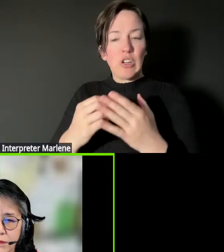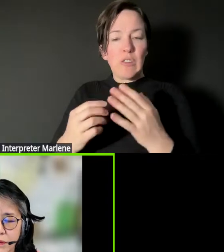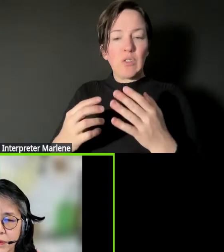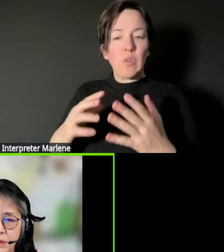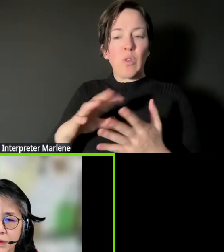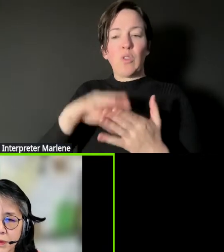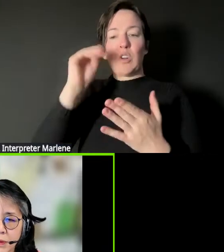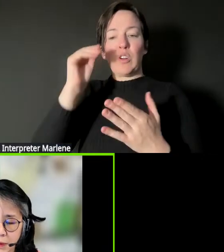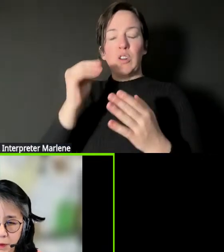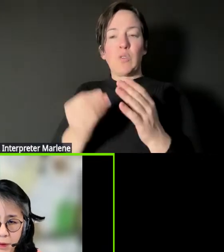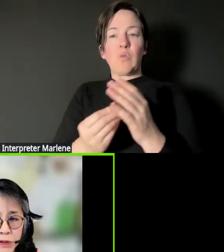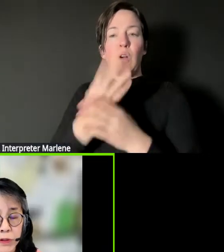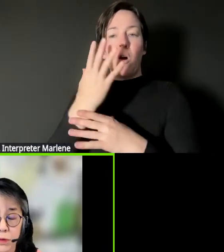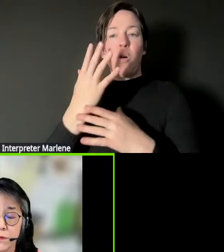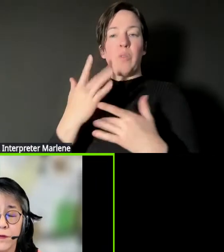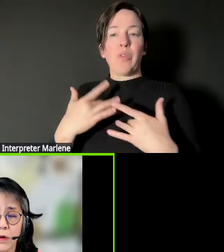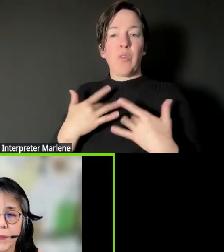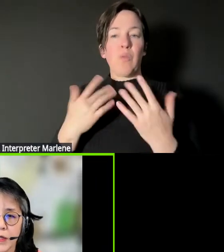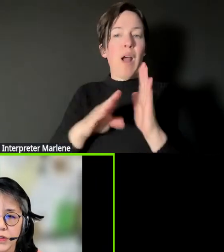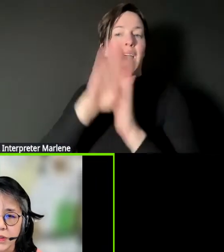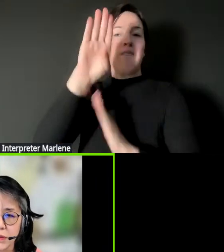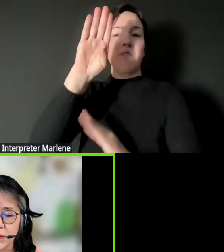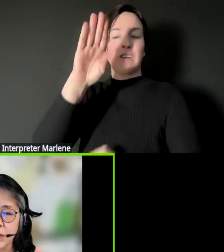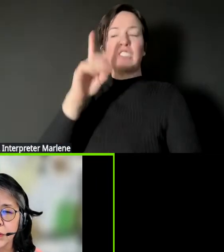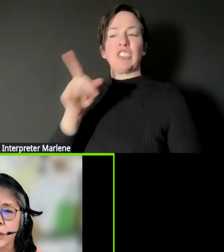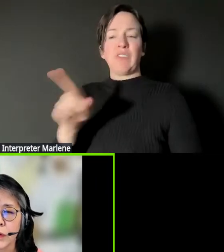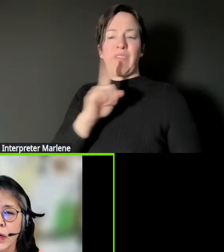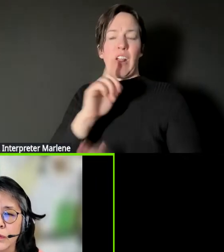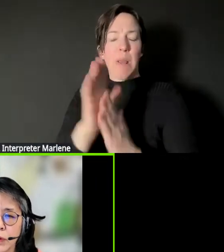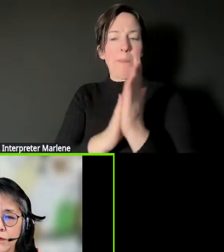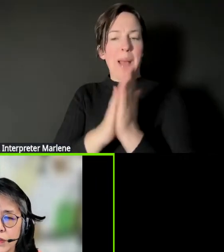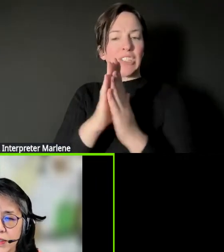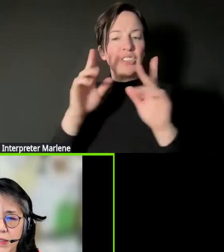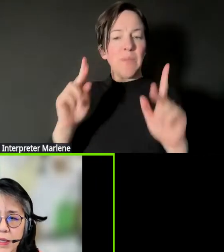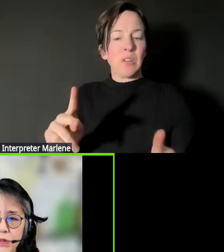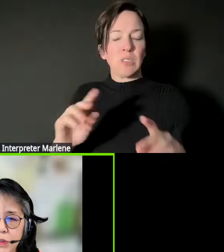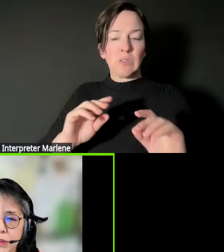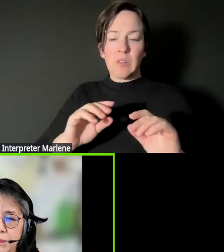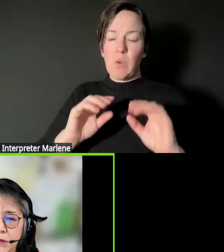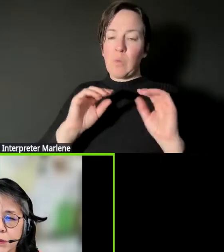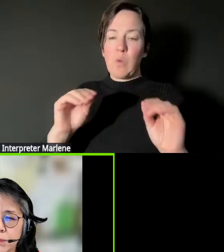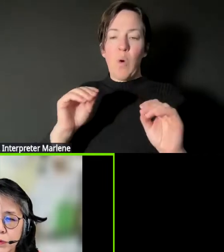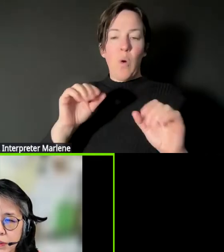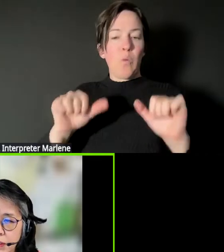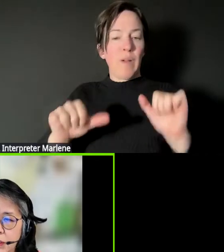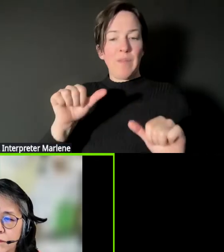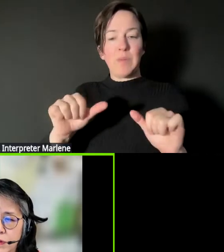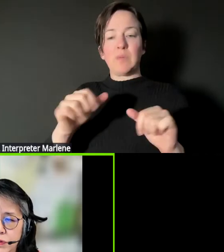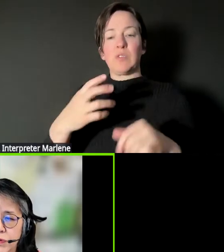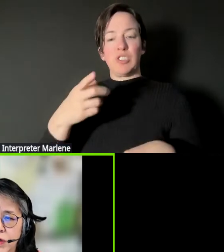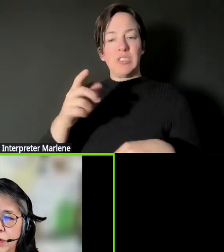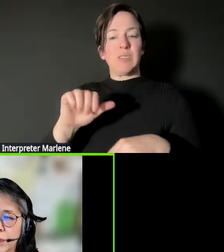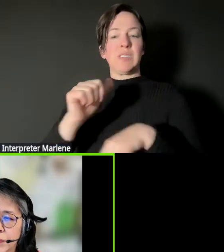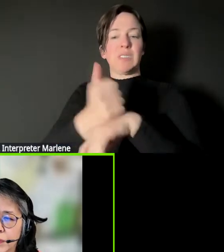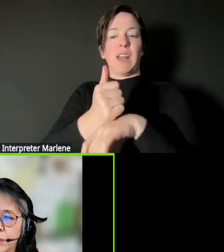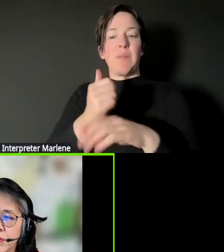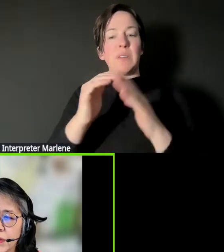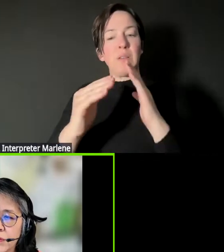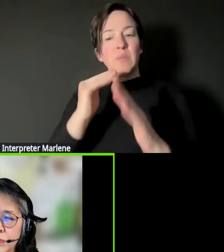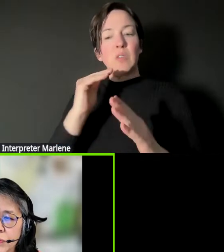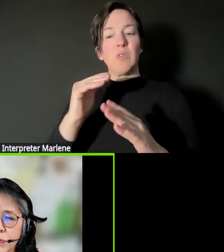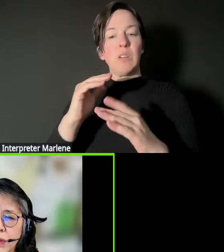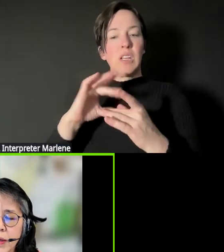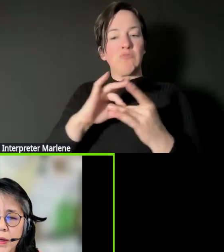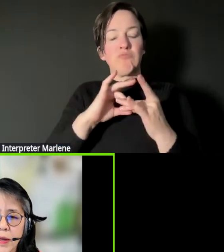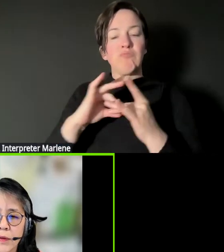thrive. She was very passionate. Her unwavering dedication built community and fostered care both within